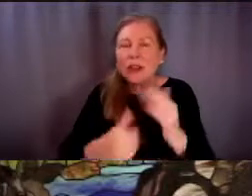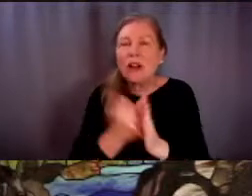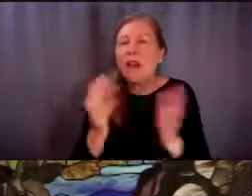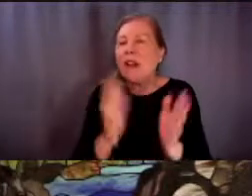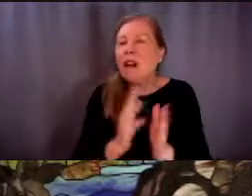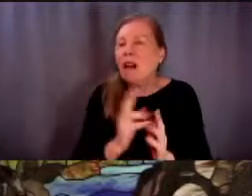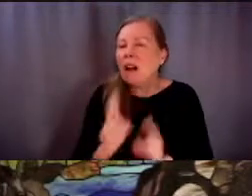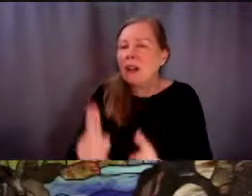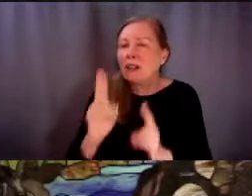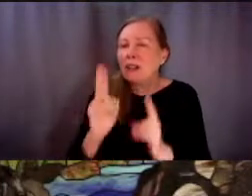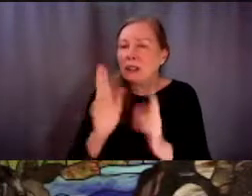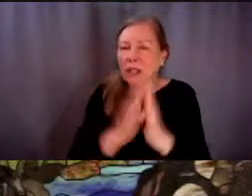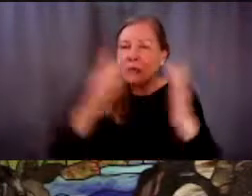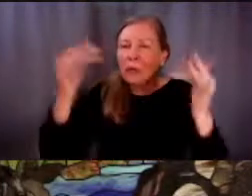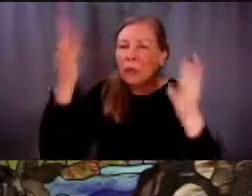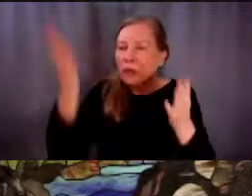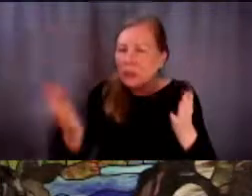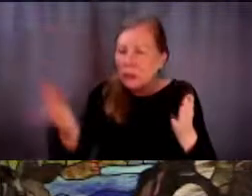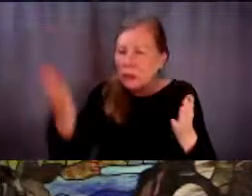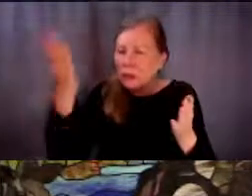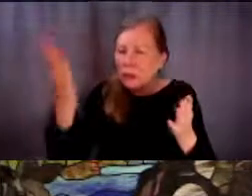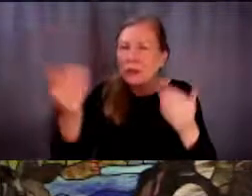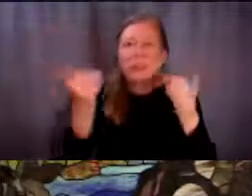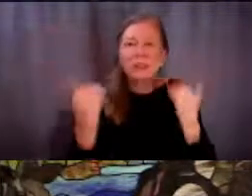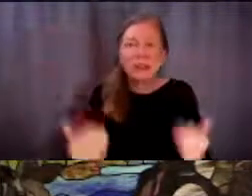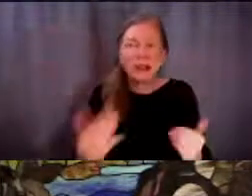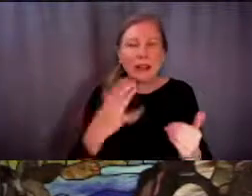forever. Amen.